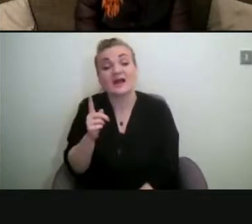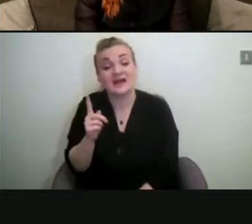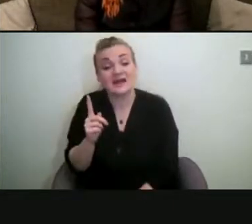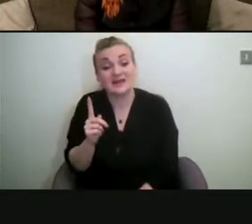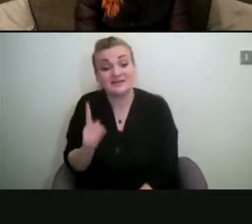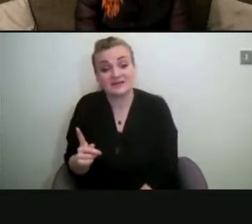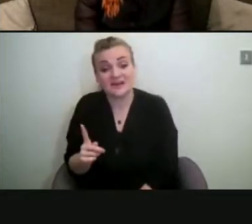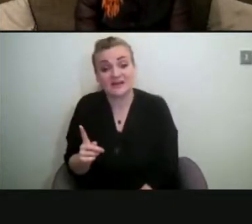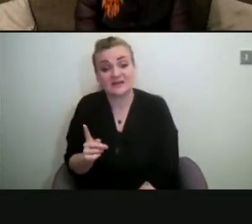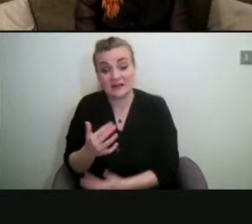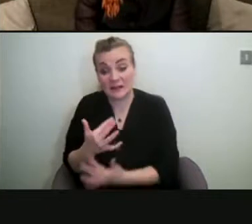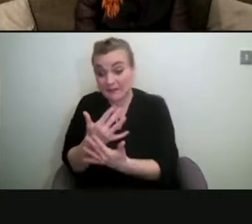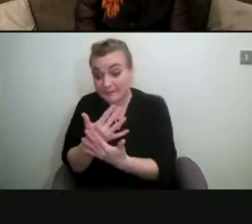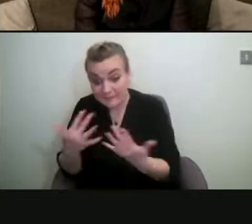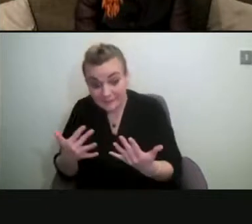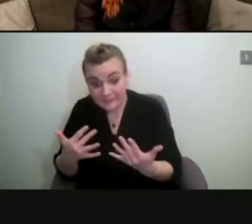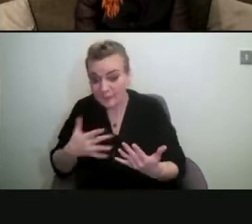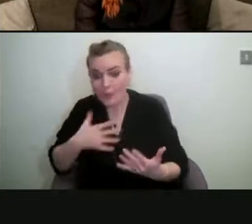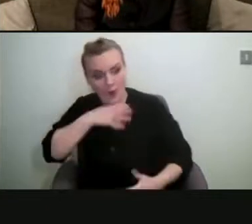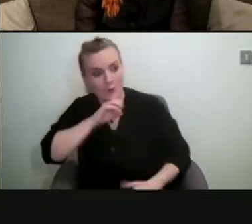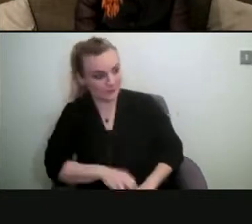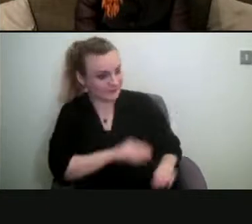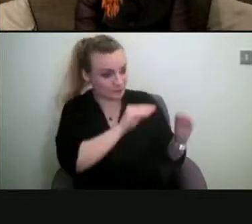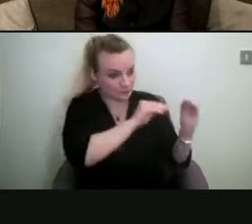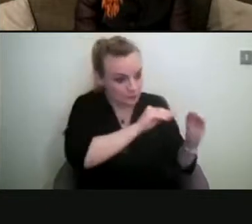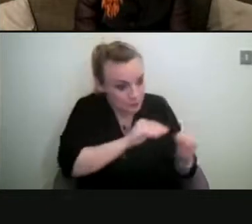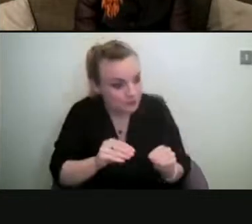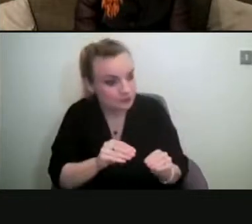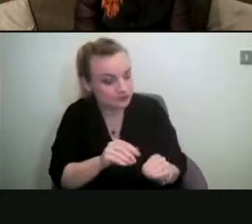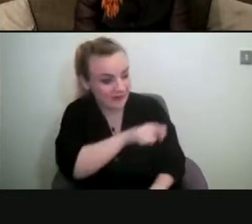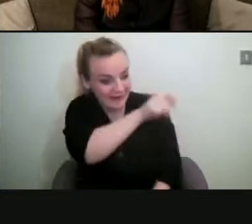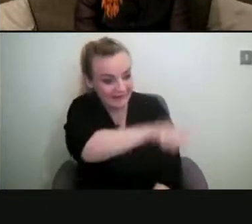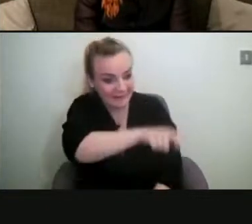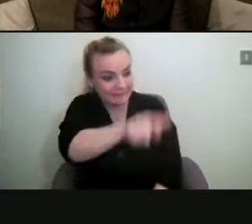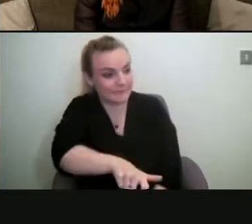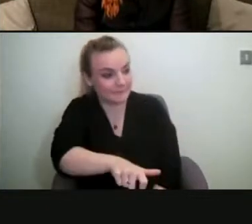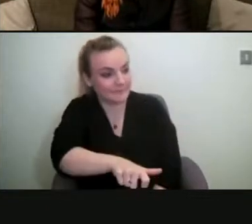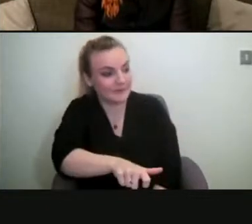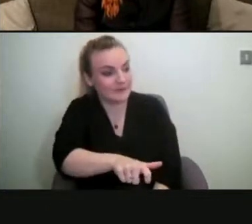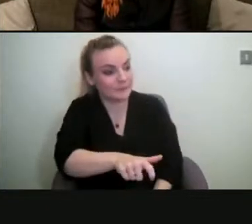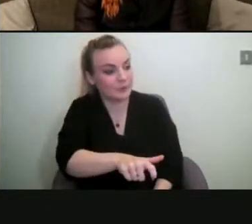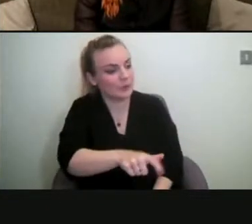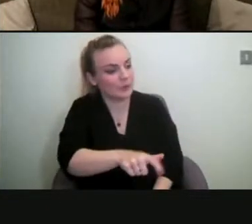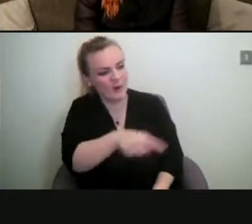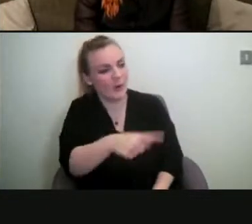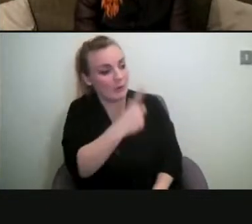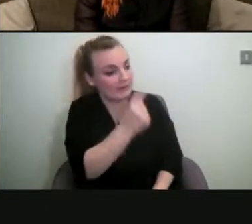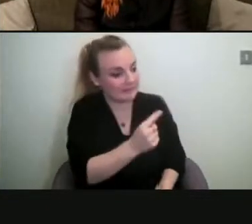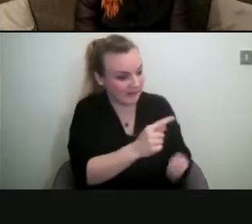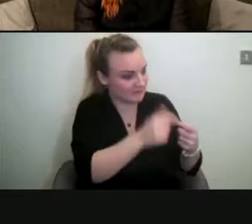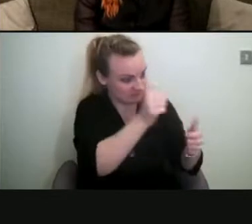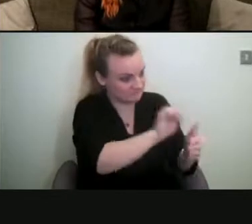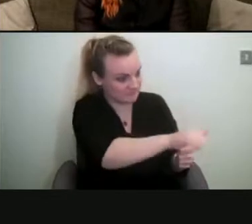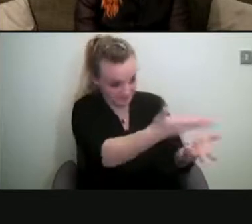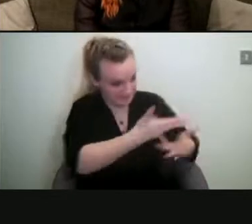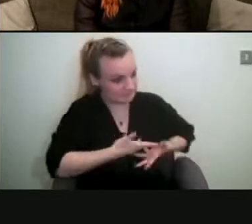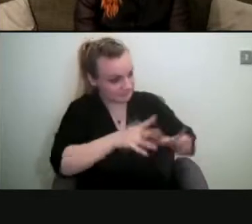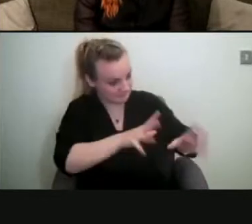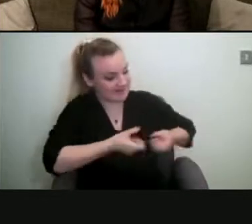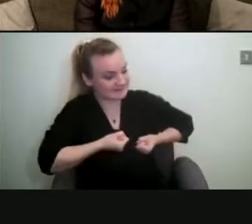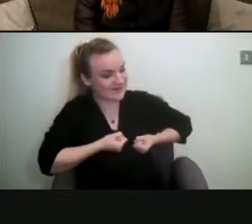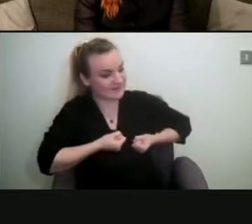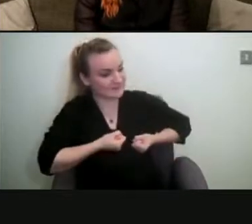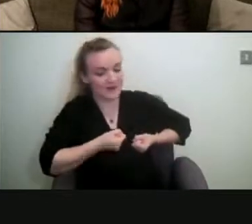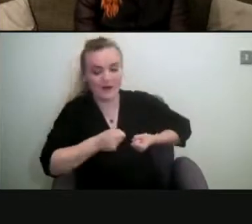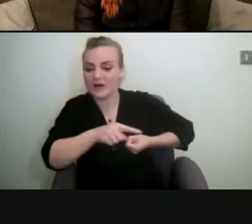people willing to train dancers in the classical ballet technique who have a difference. And I think it comes